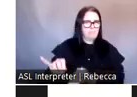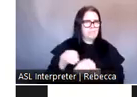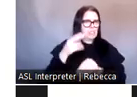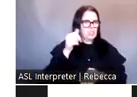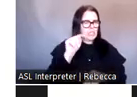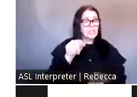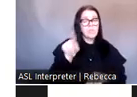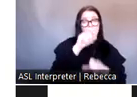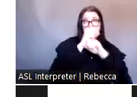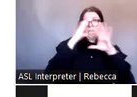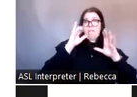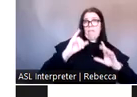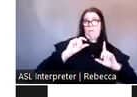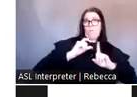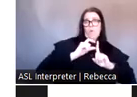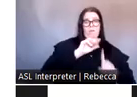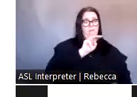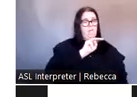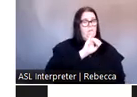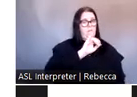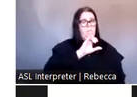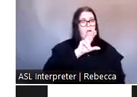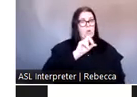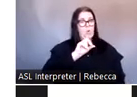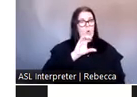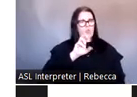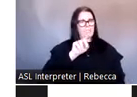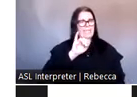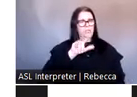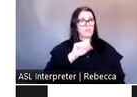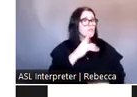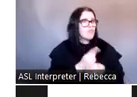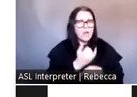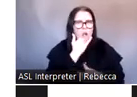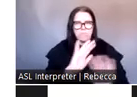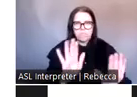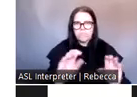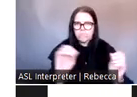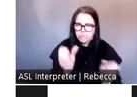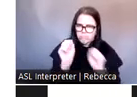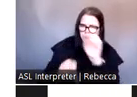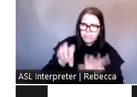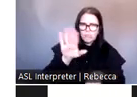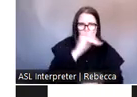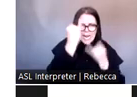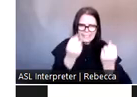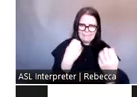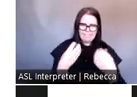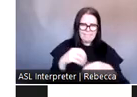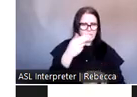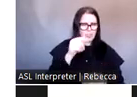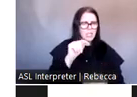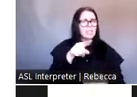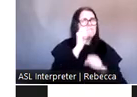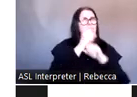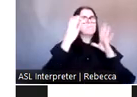of micro-credentials, and there's no wrong or incorrect answers here, what are some of the words that come to mind to describe a